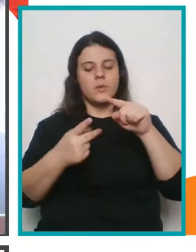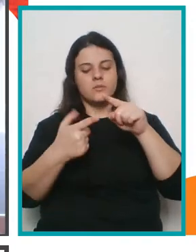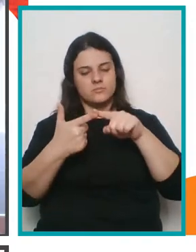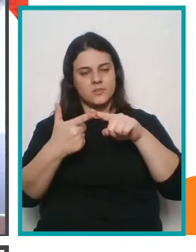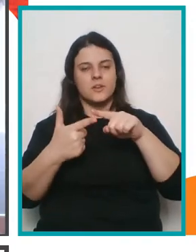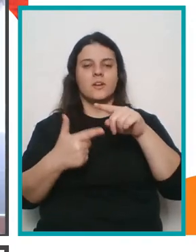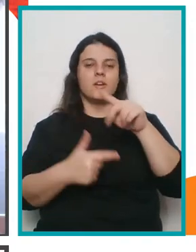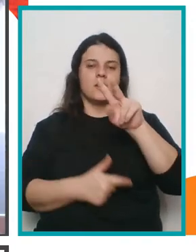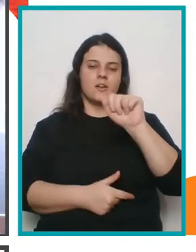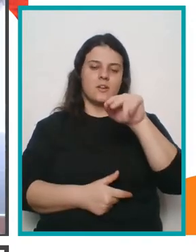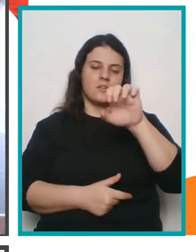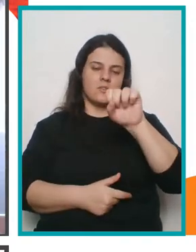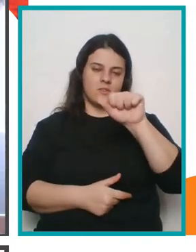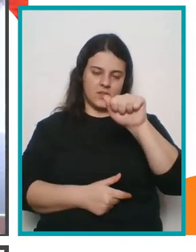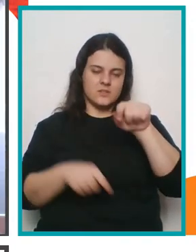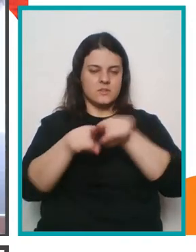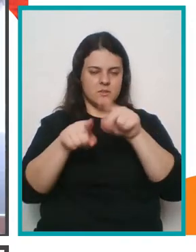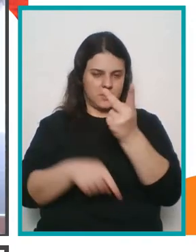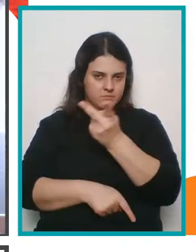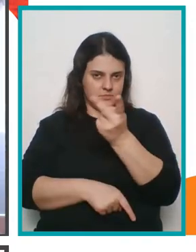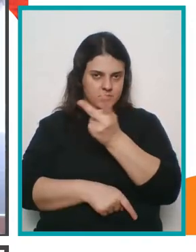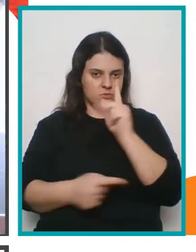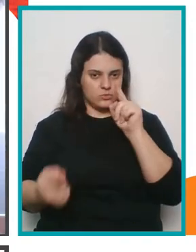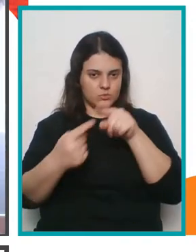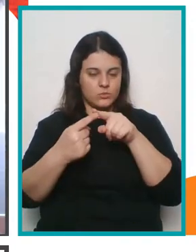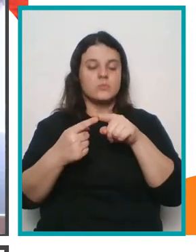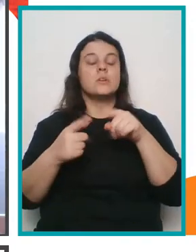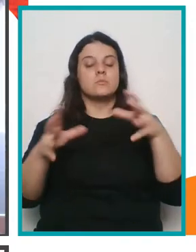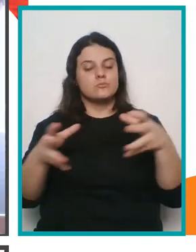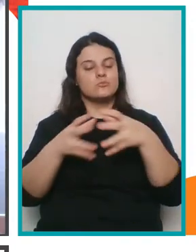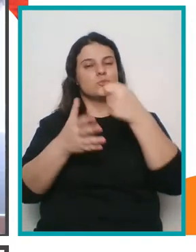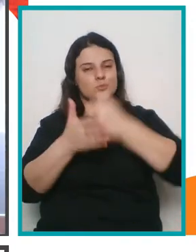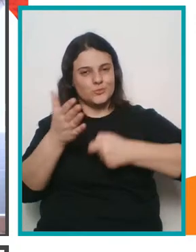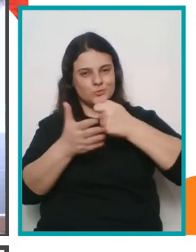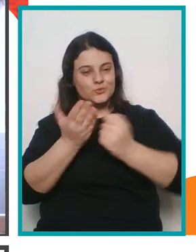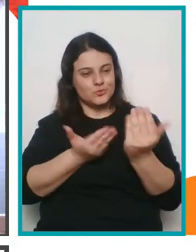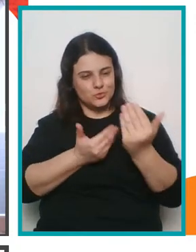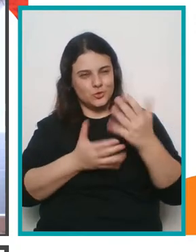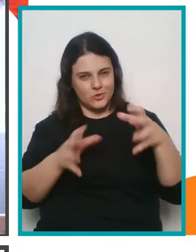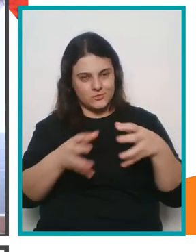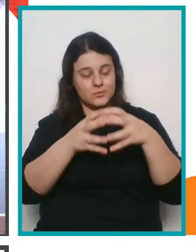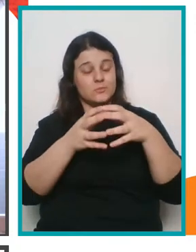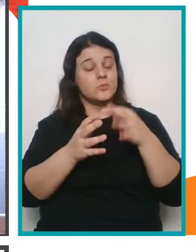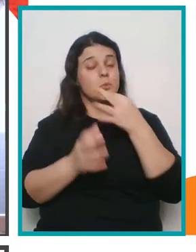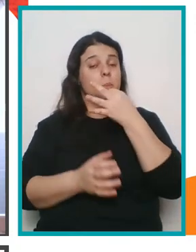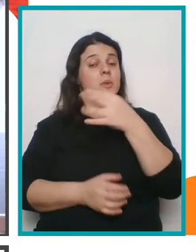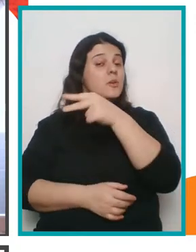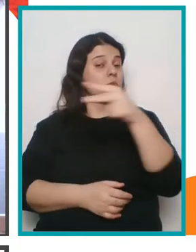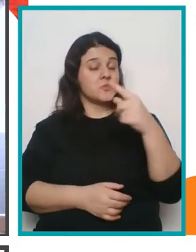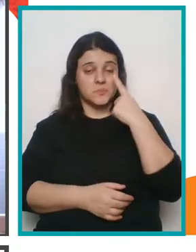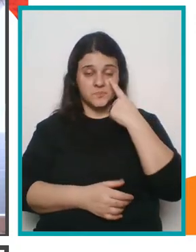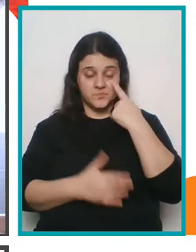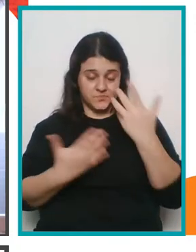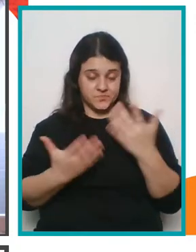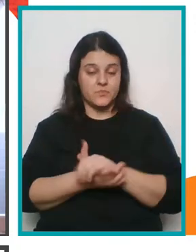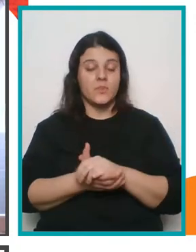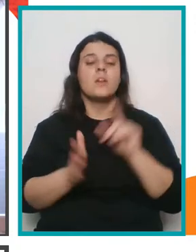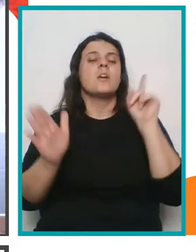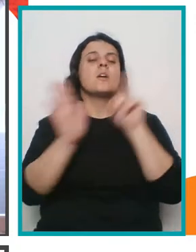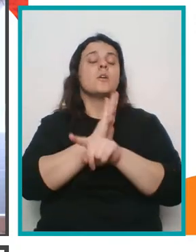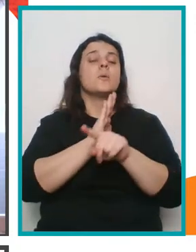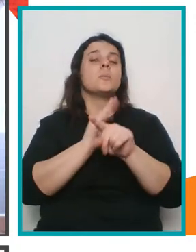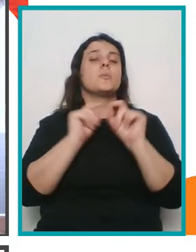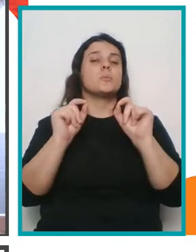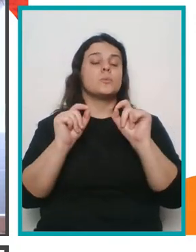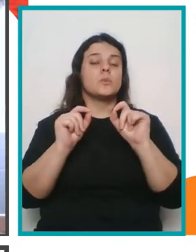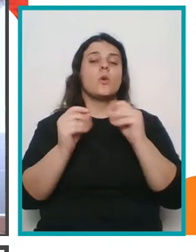seguinte: como o movimento e as iniciativas de jovens estão lidando com a impossibilidade de irem às ruas durante a pandemia? Como manter